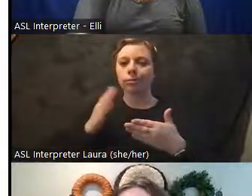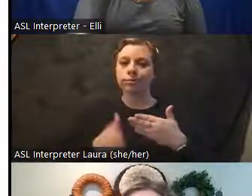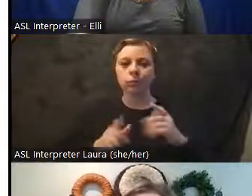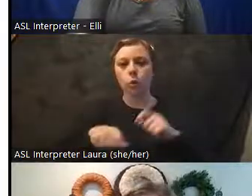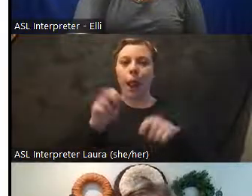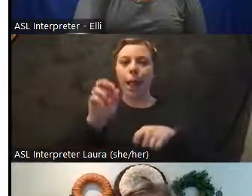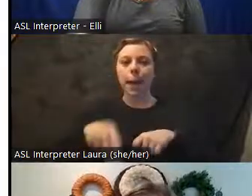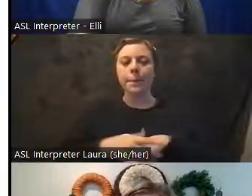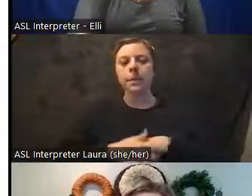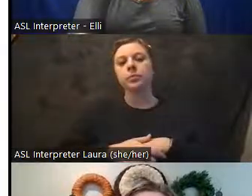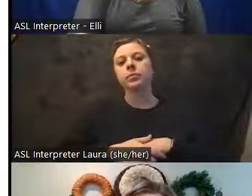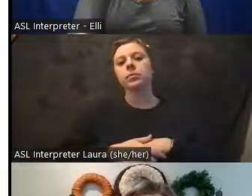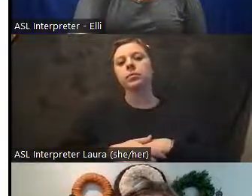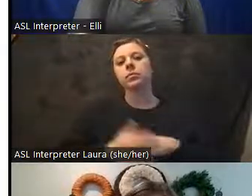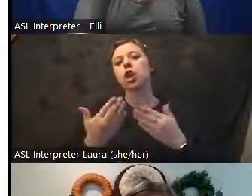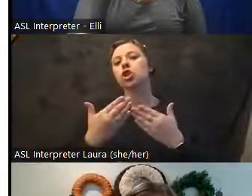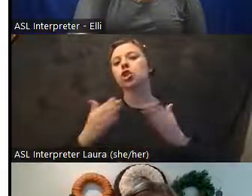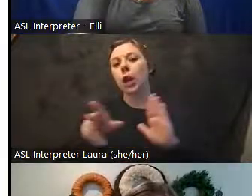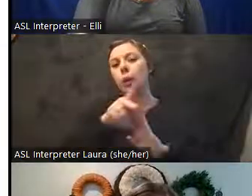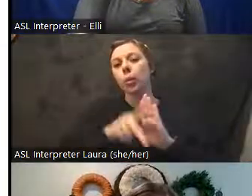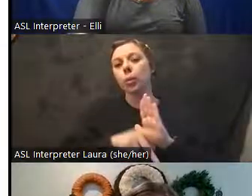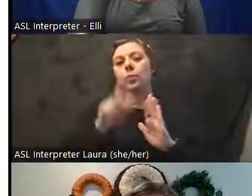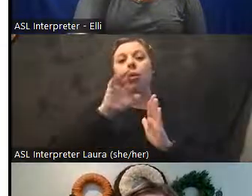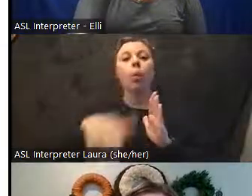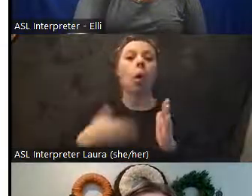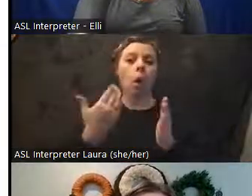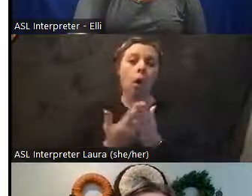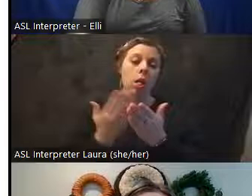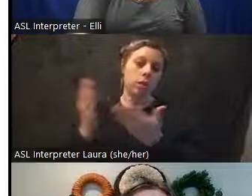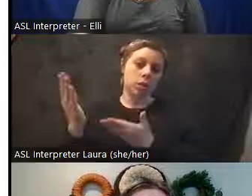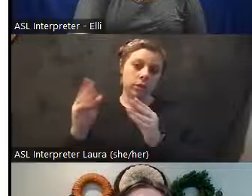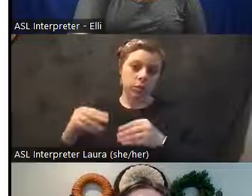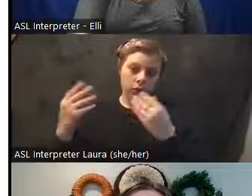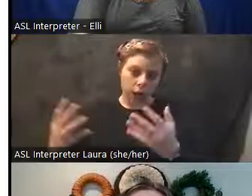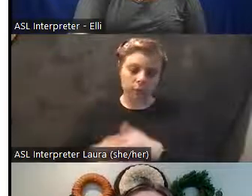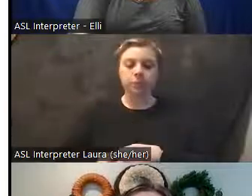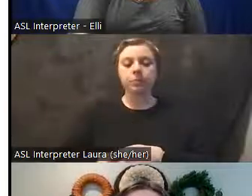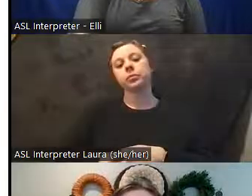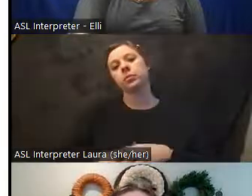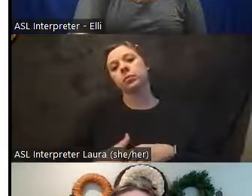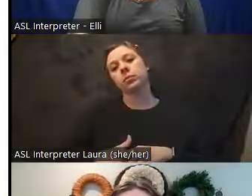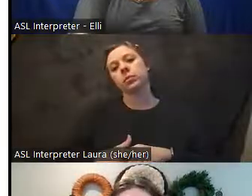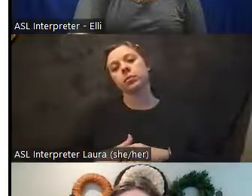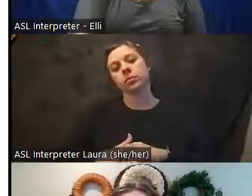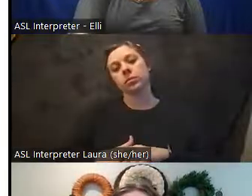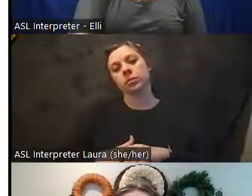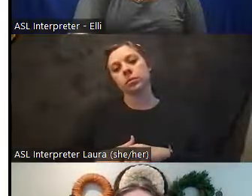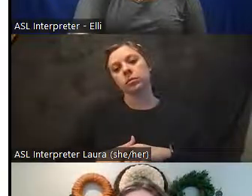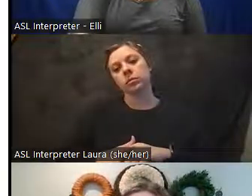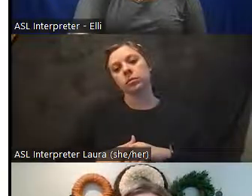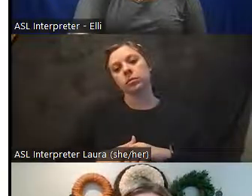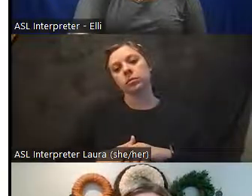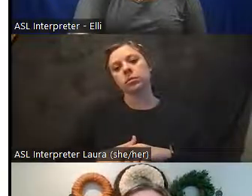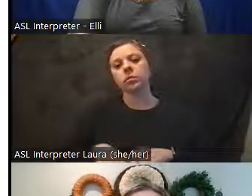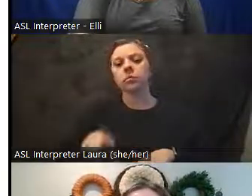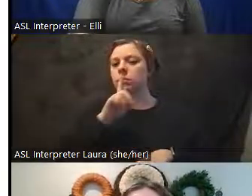some general principles for all service providers. We want to understand that there's no such thing as